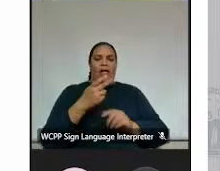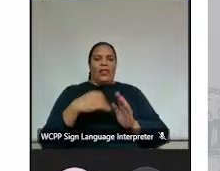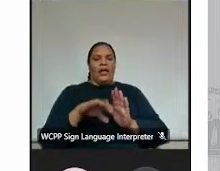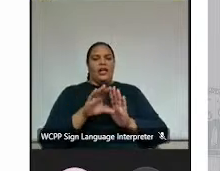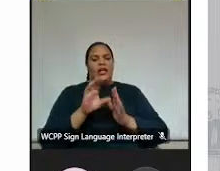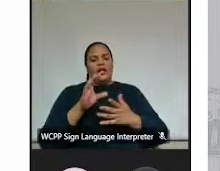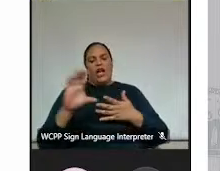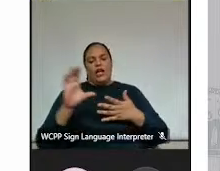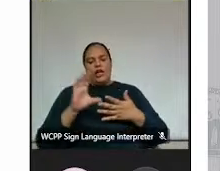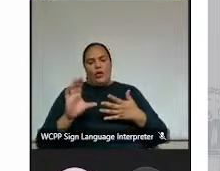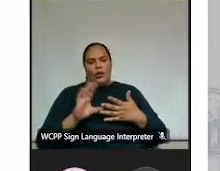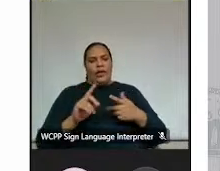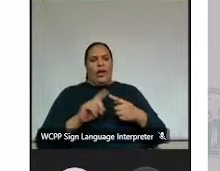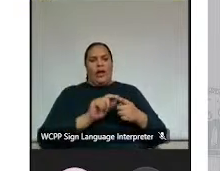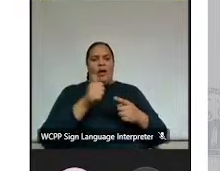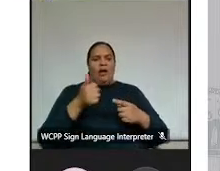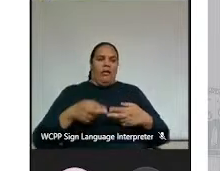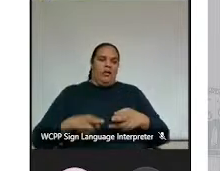roads.